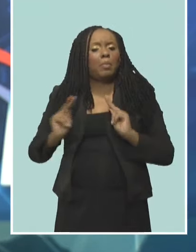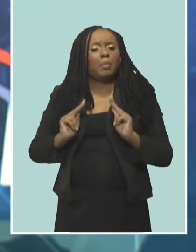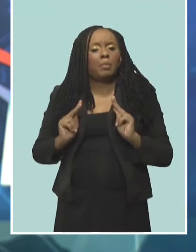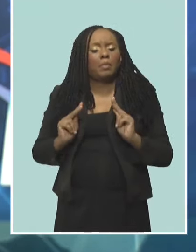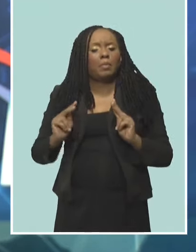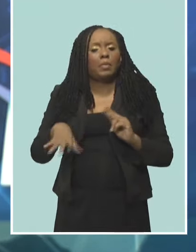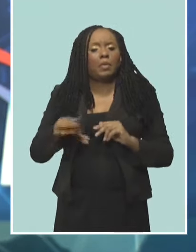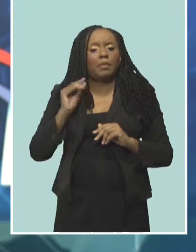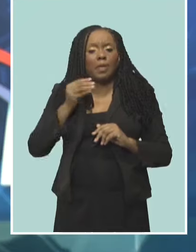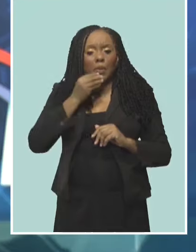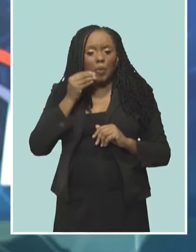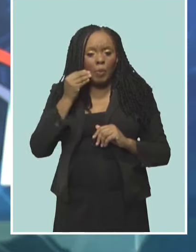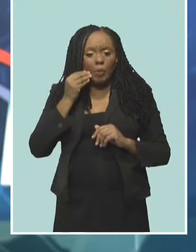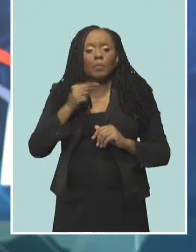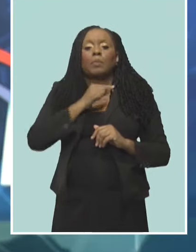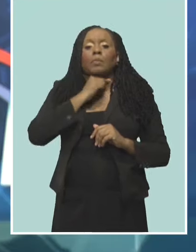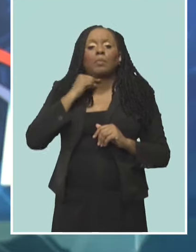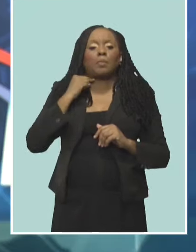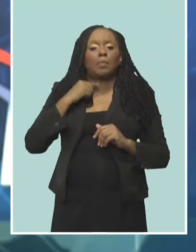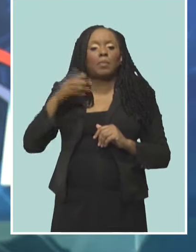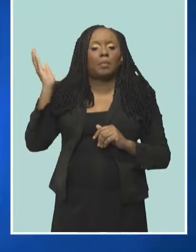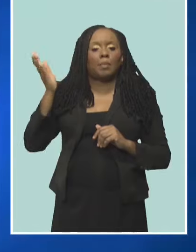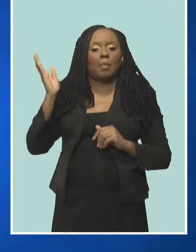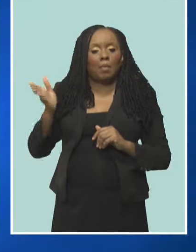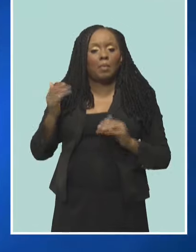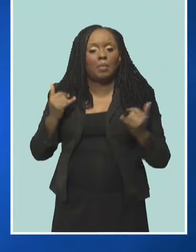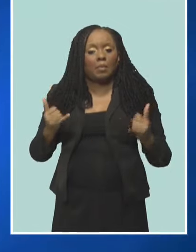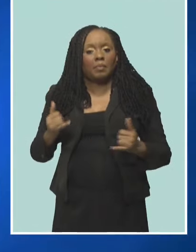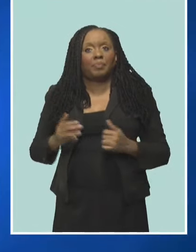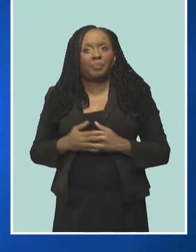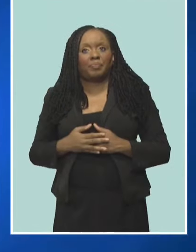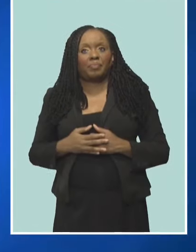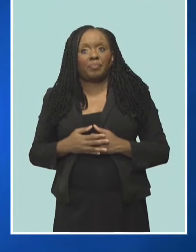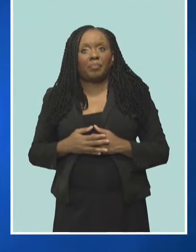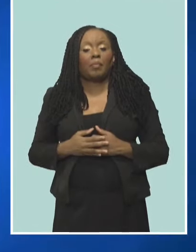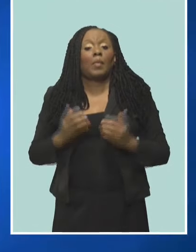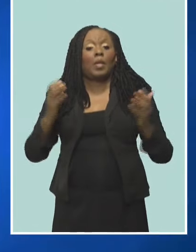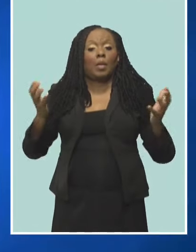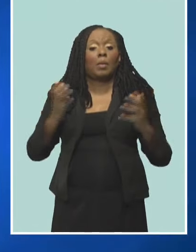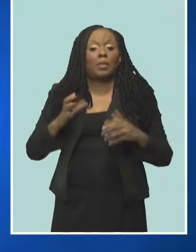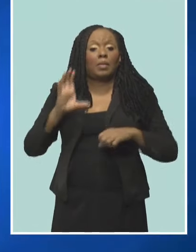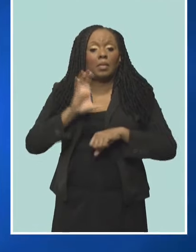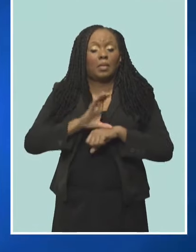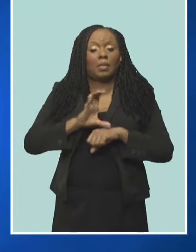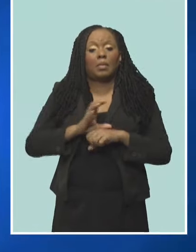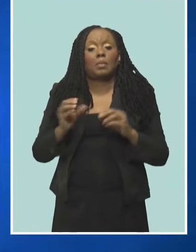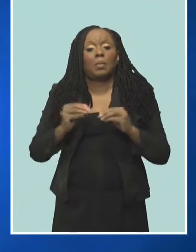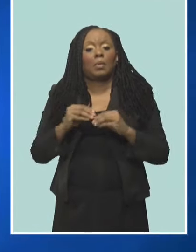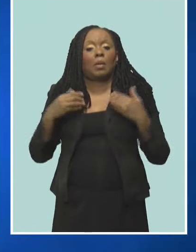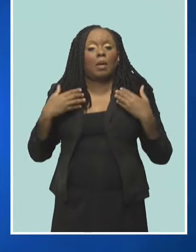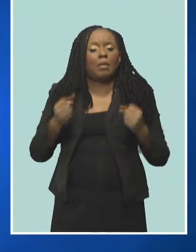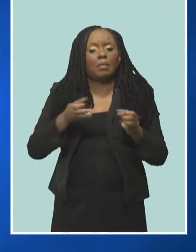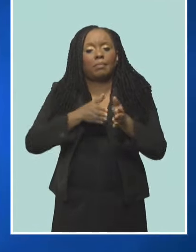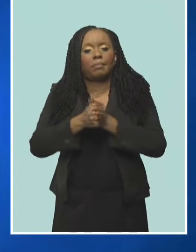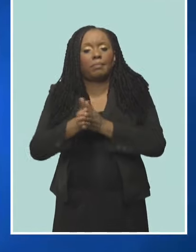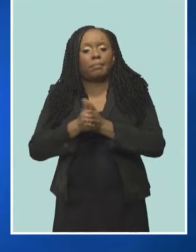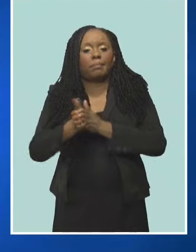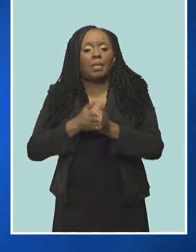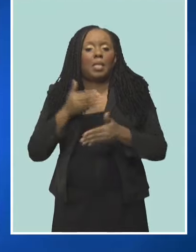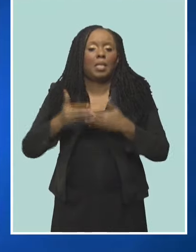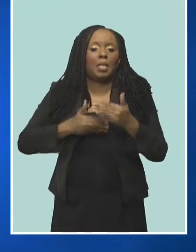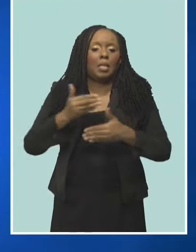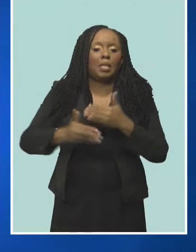Reverend Bishop Michael Maxwell, Anglican Bishop of Barbados. He wants the Anglican Church to be more confident and energized